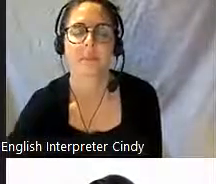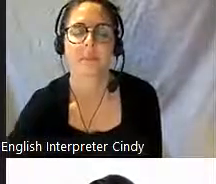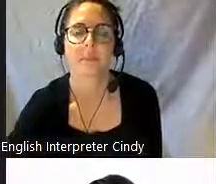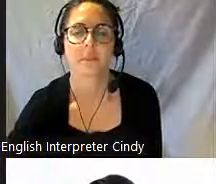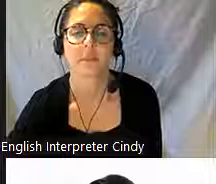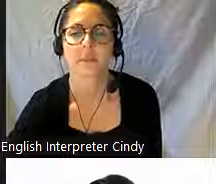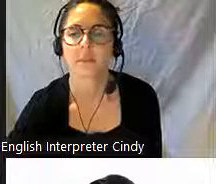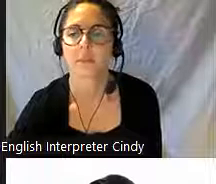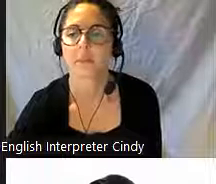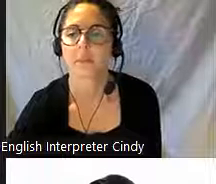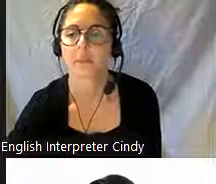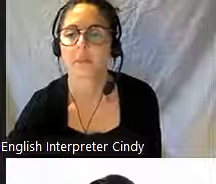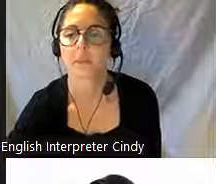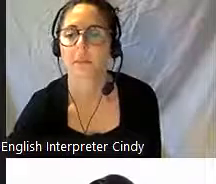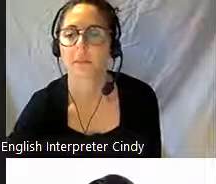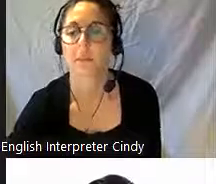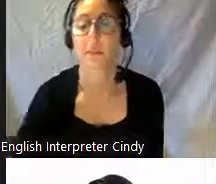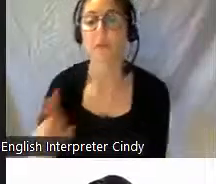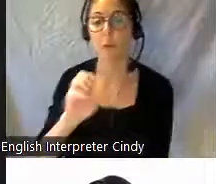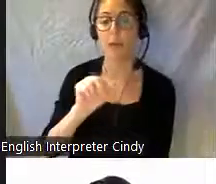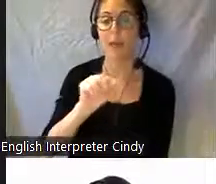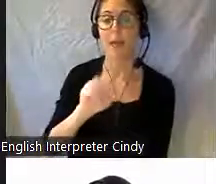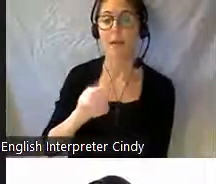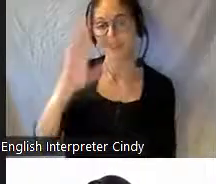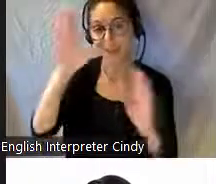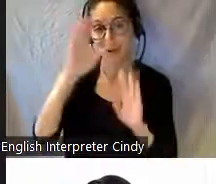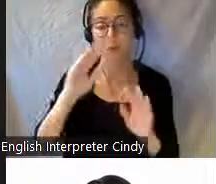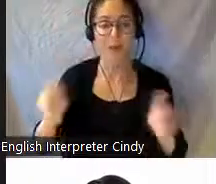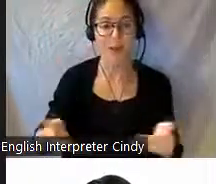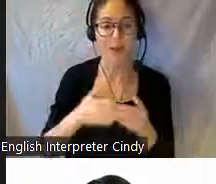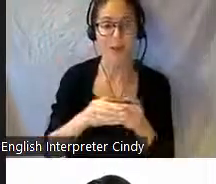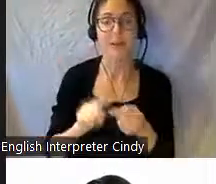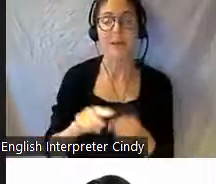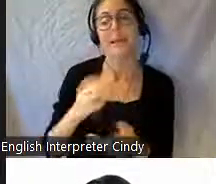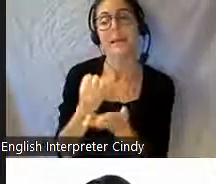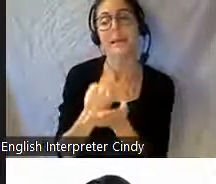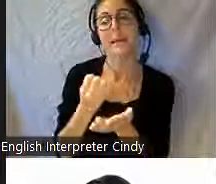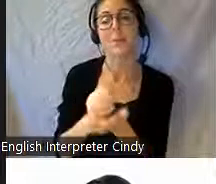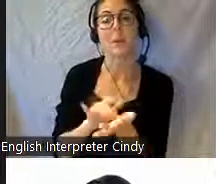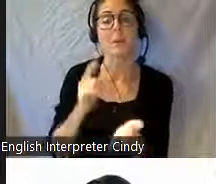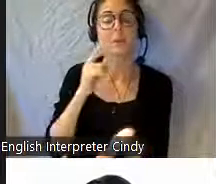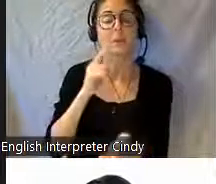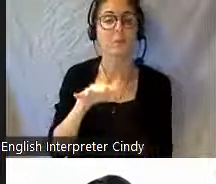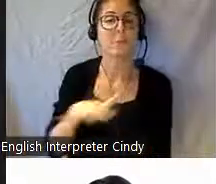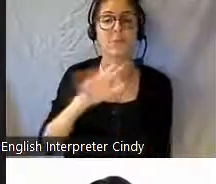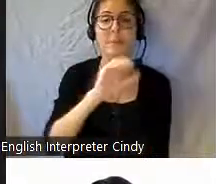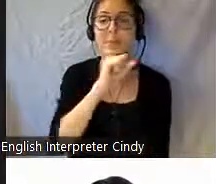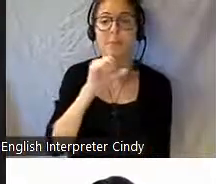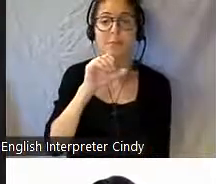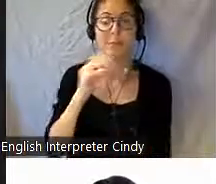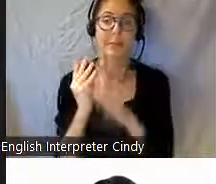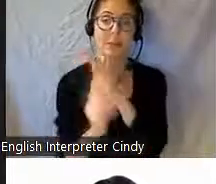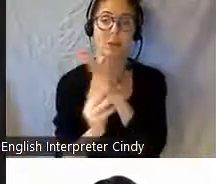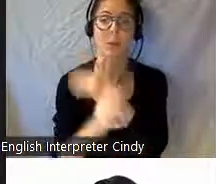So welcome everyone to our webinar today on the economic abuse among senior immigrant women. We are so pleased